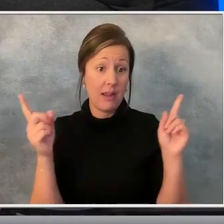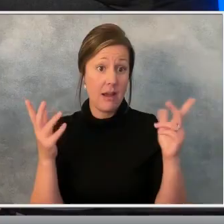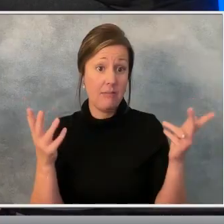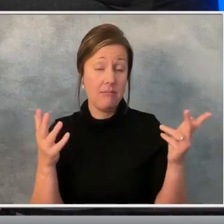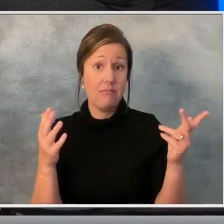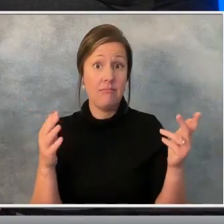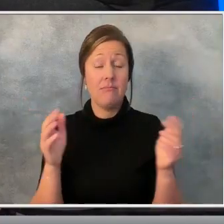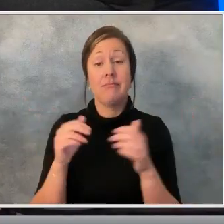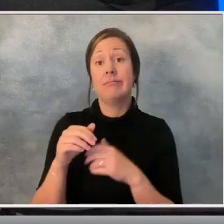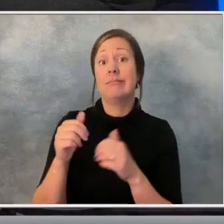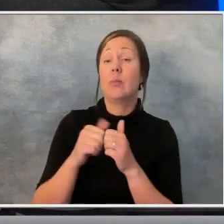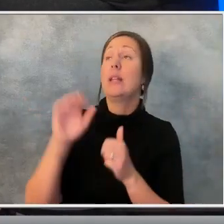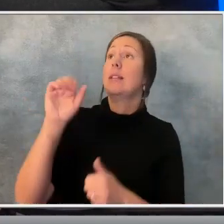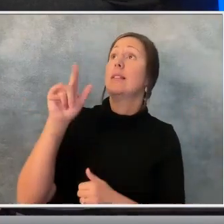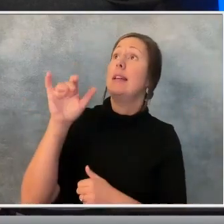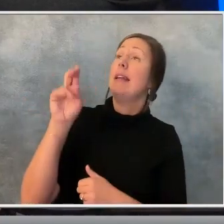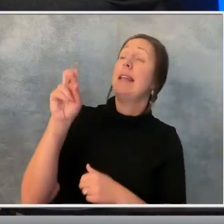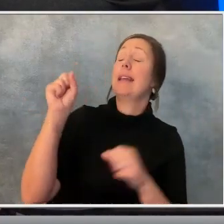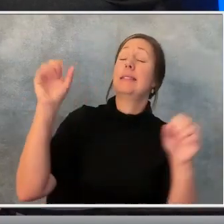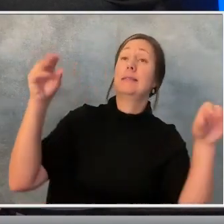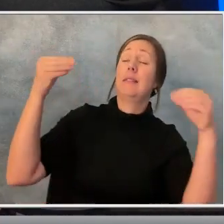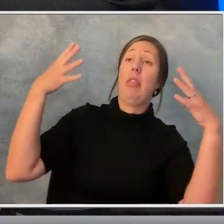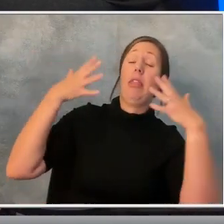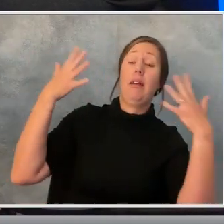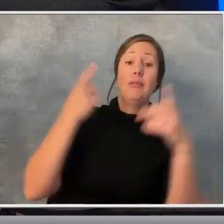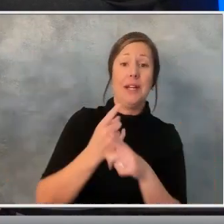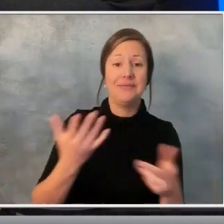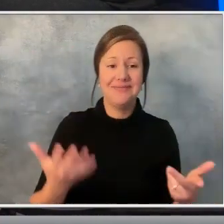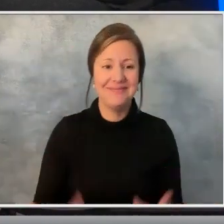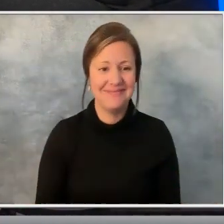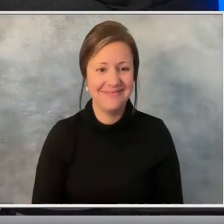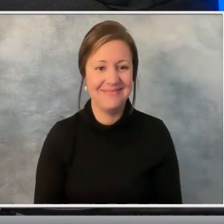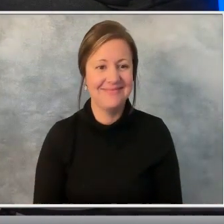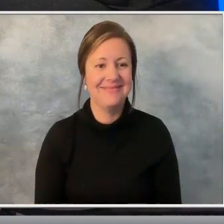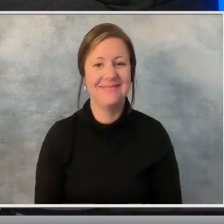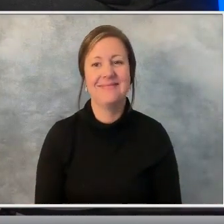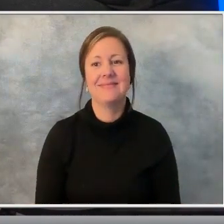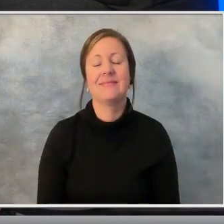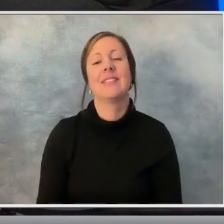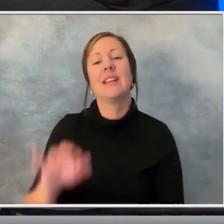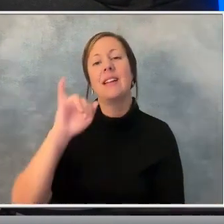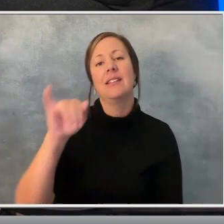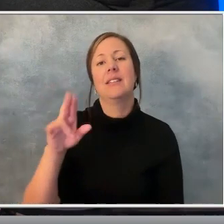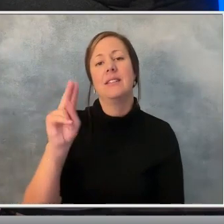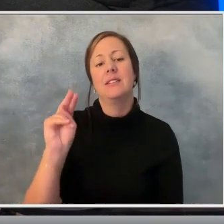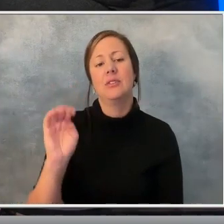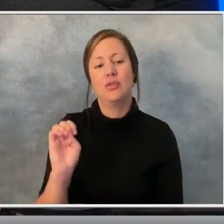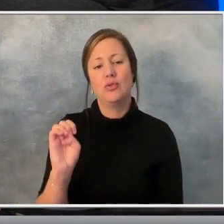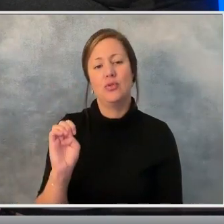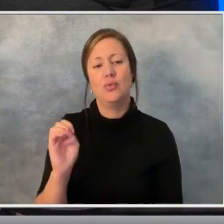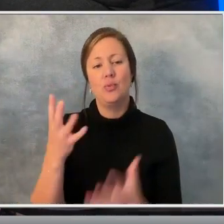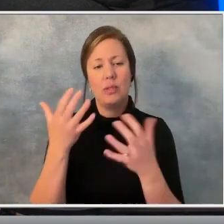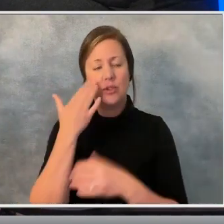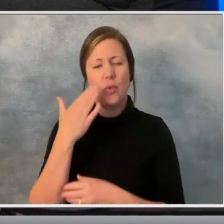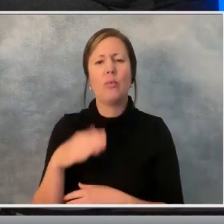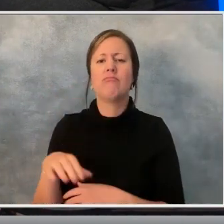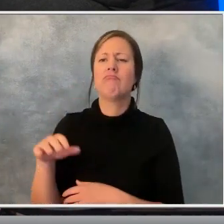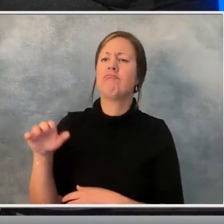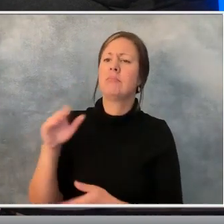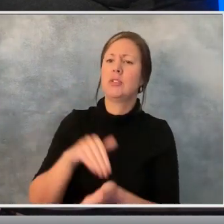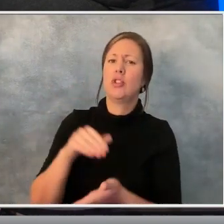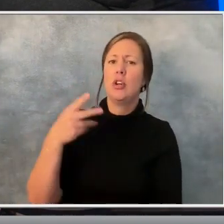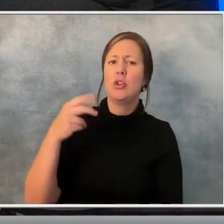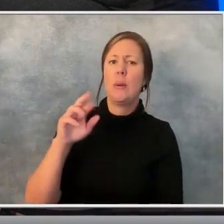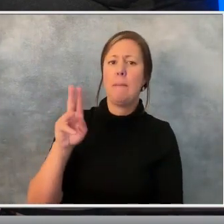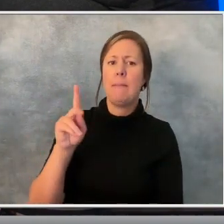white light in your, Right, that's white it. light in your eyes. That's it. June wants to know, can you ask Dr. Parker, how often are you